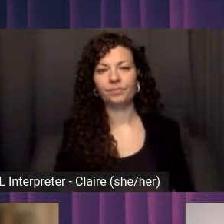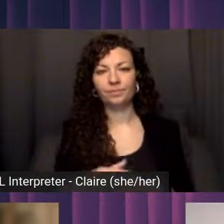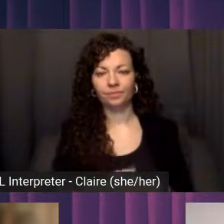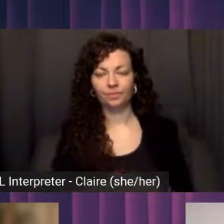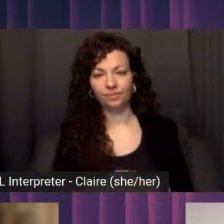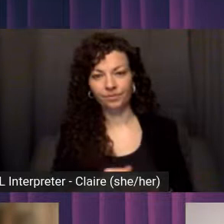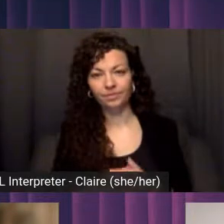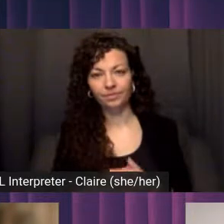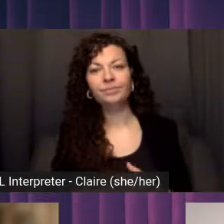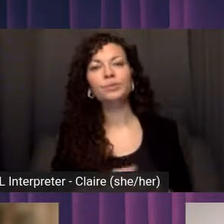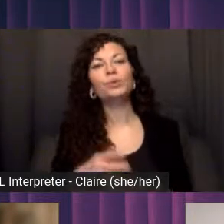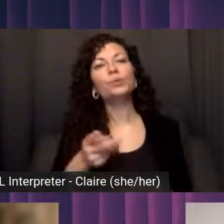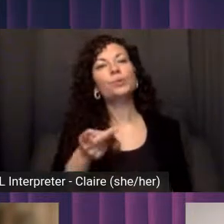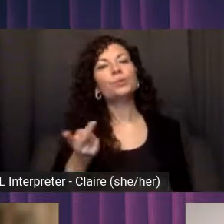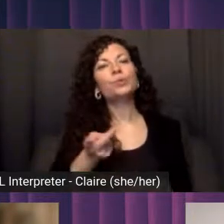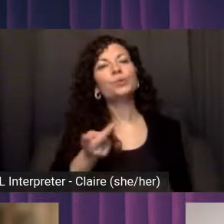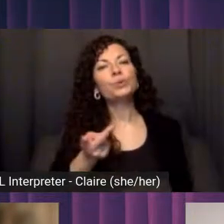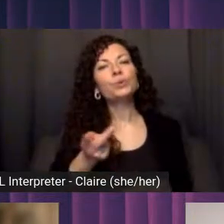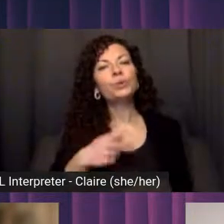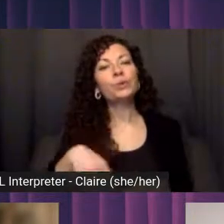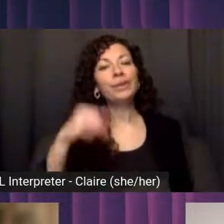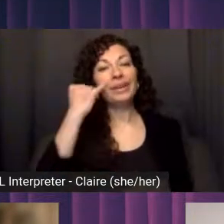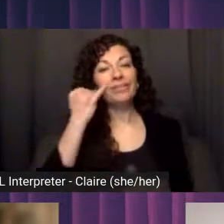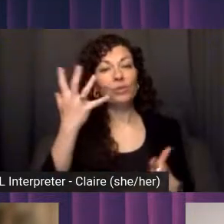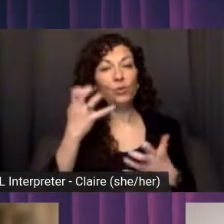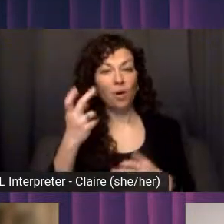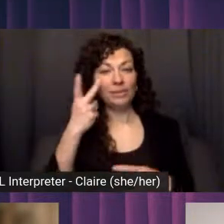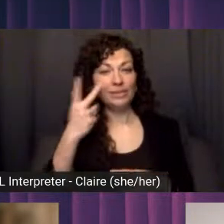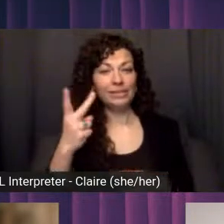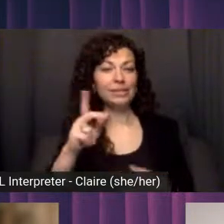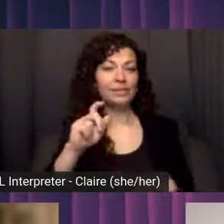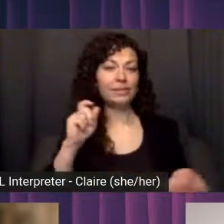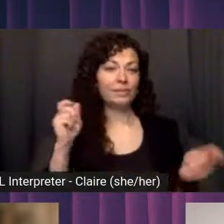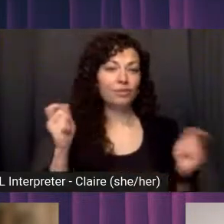the general public, what might that be?